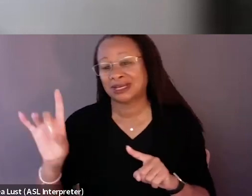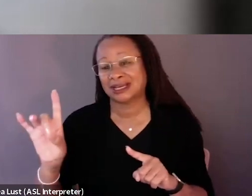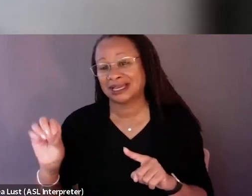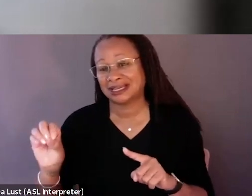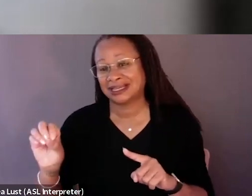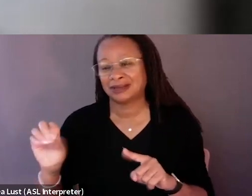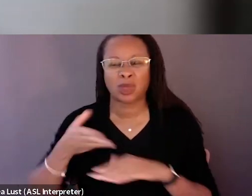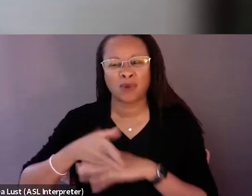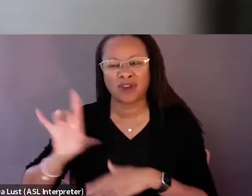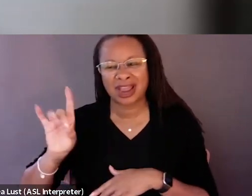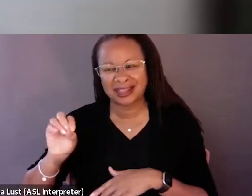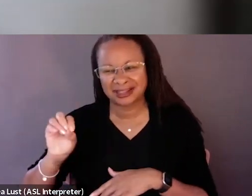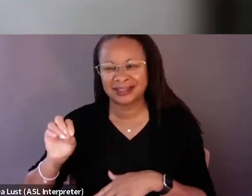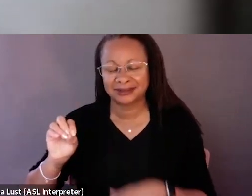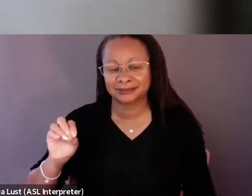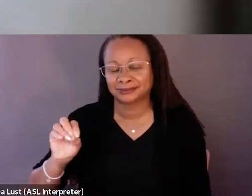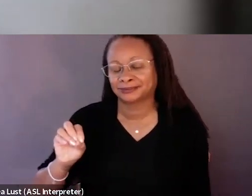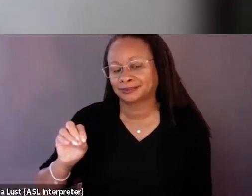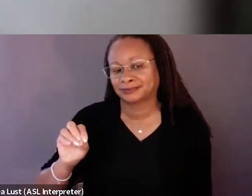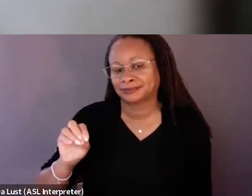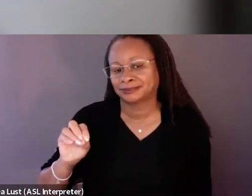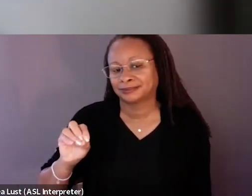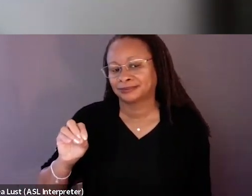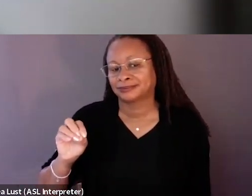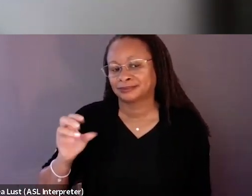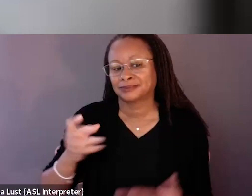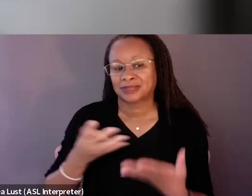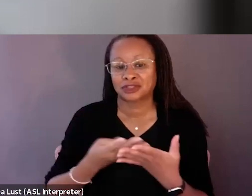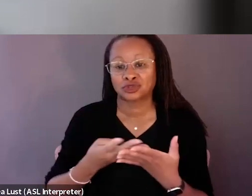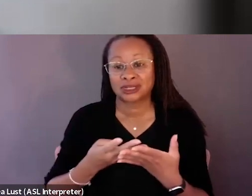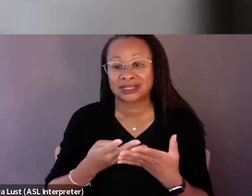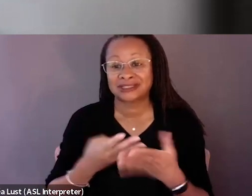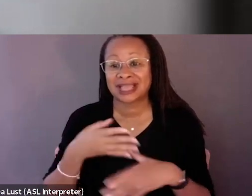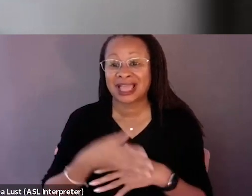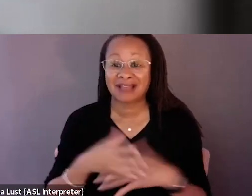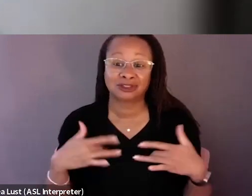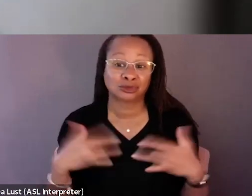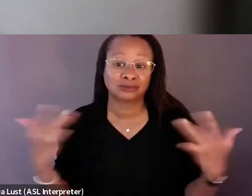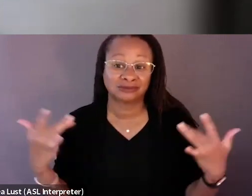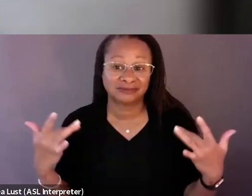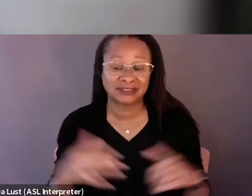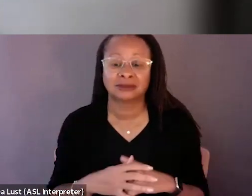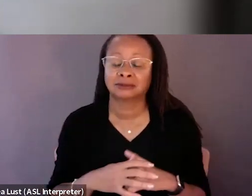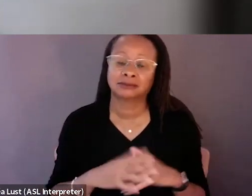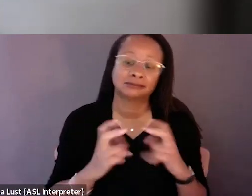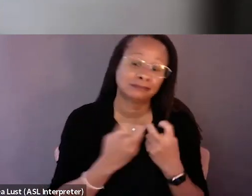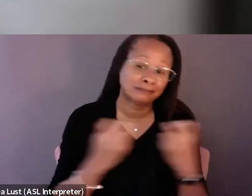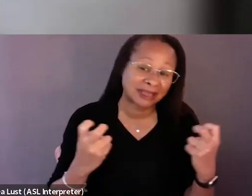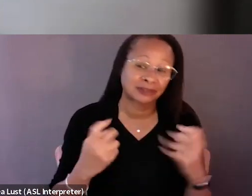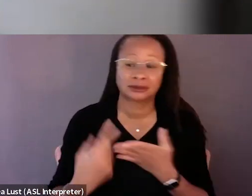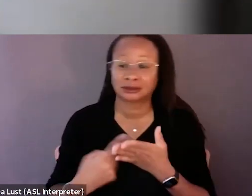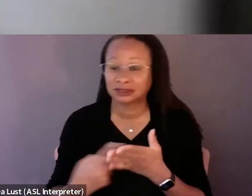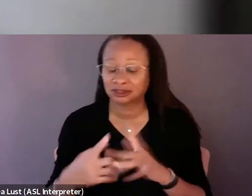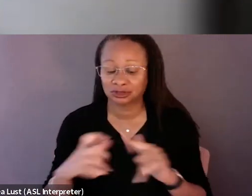over 80 um, a screening after screening event, and what I found is